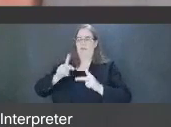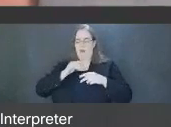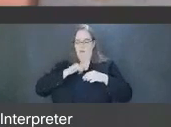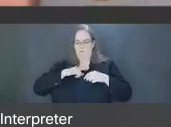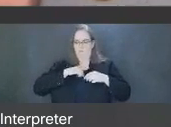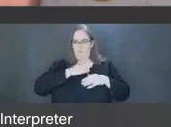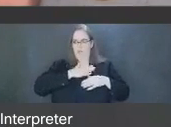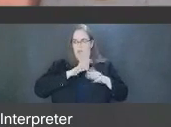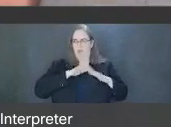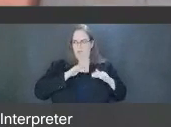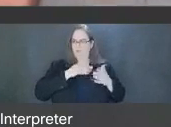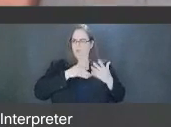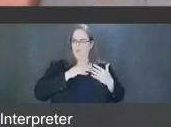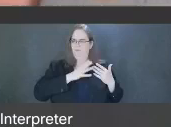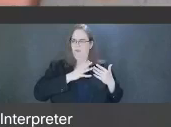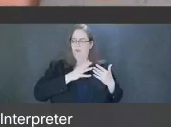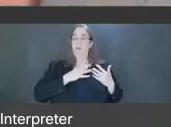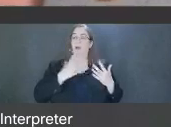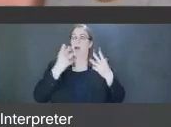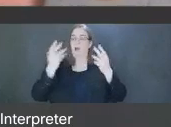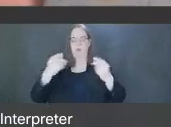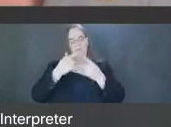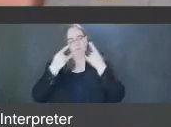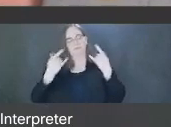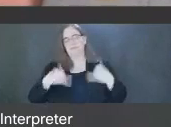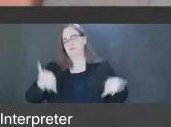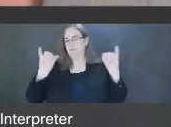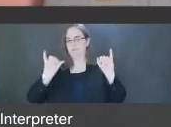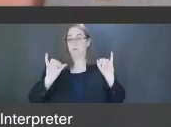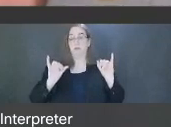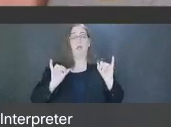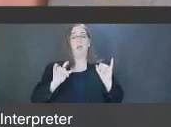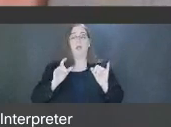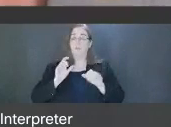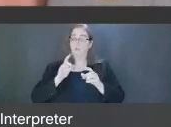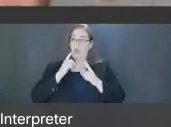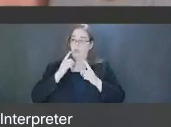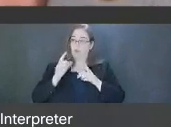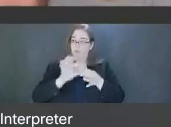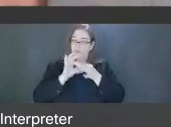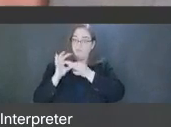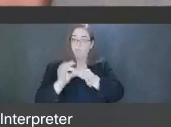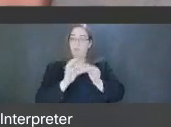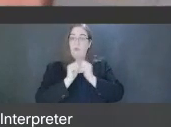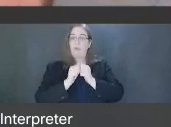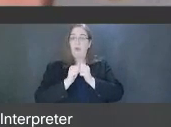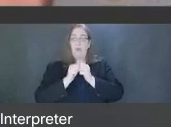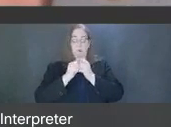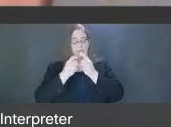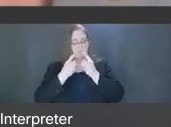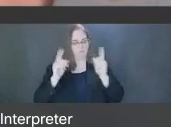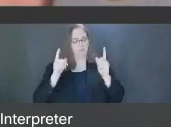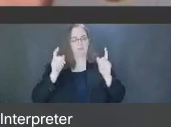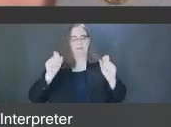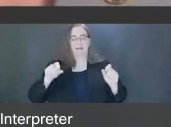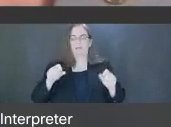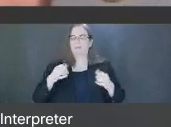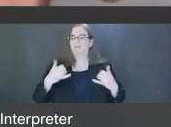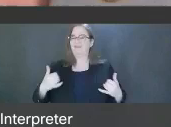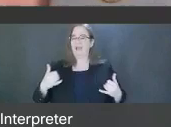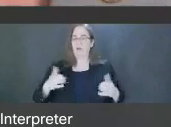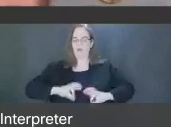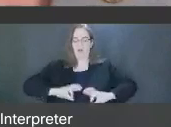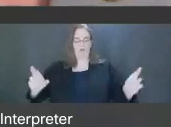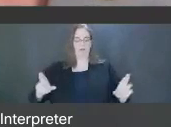we all continue to work together, I firmly believe that we can get ahead of these variants, but this is no time to relax.